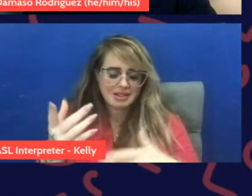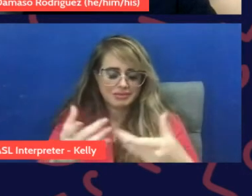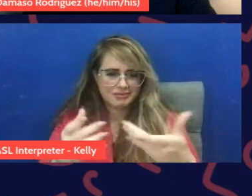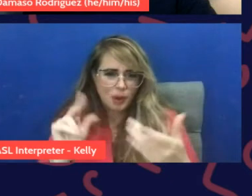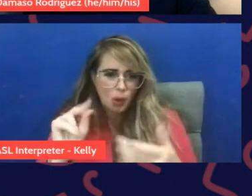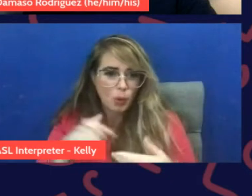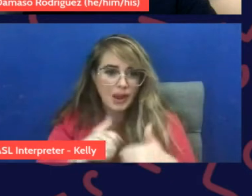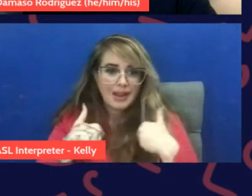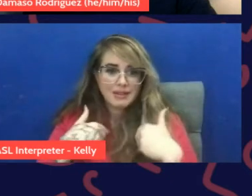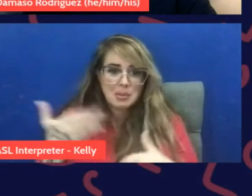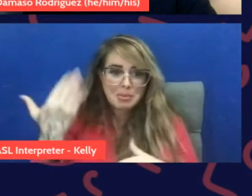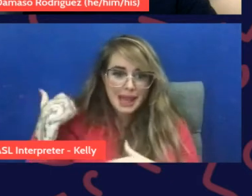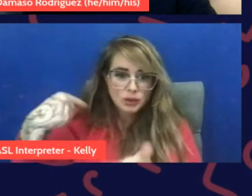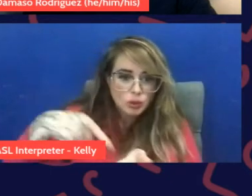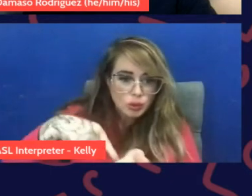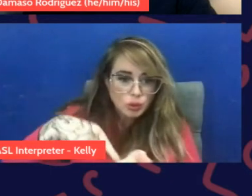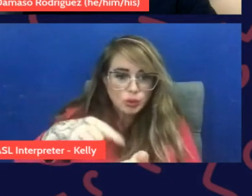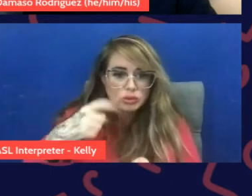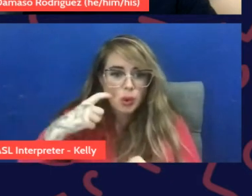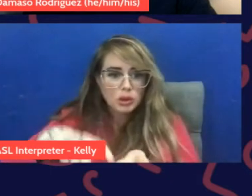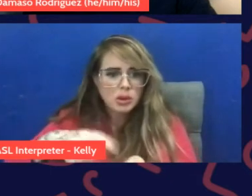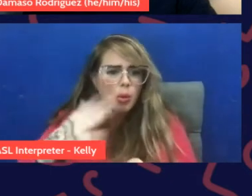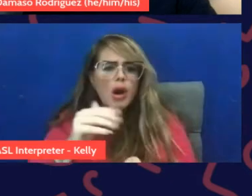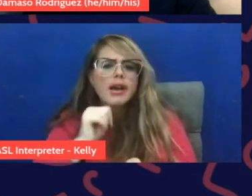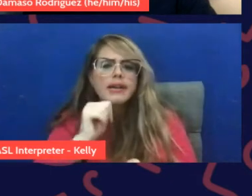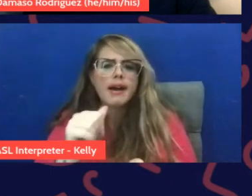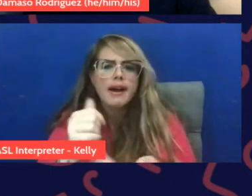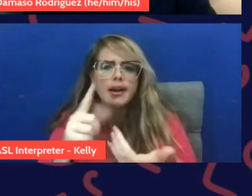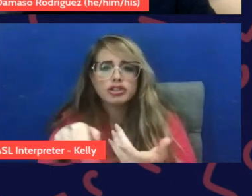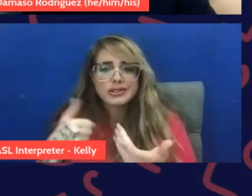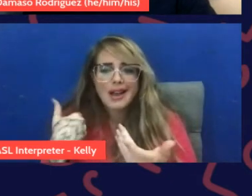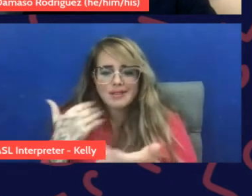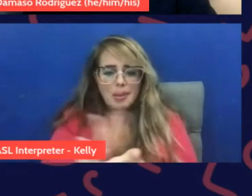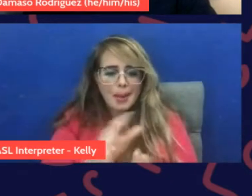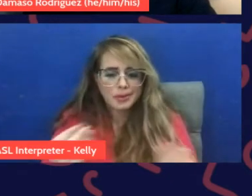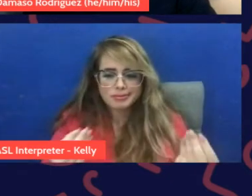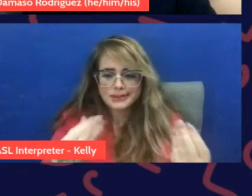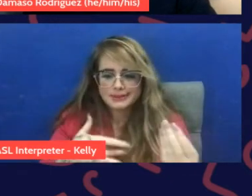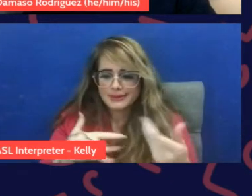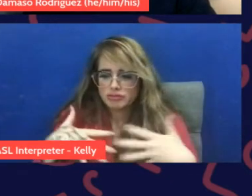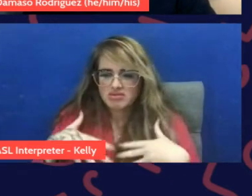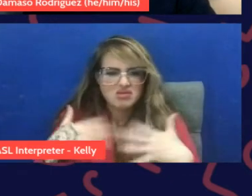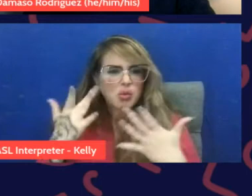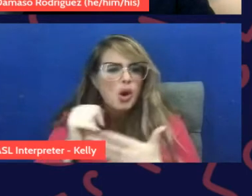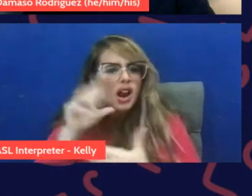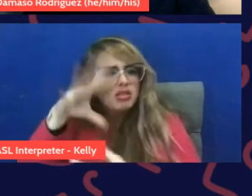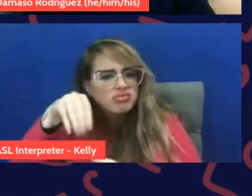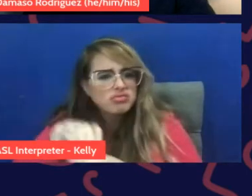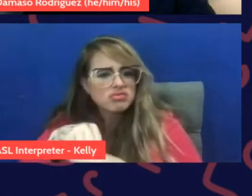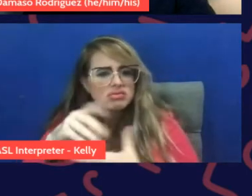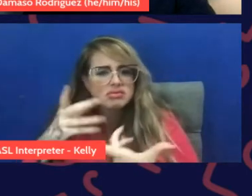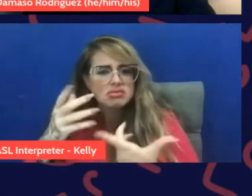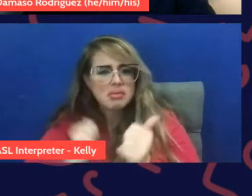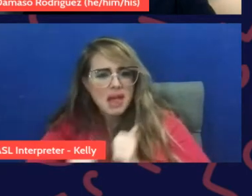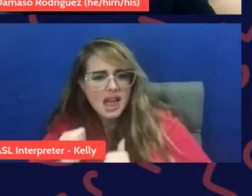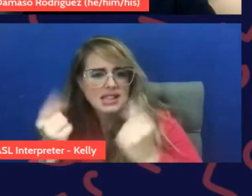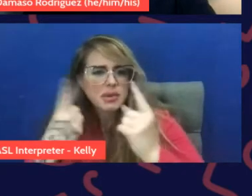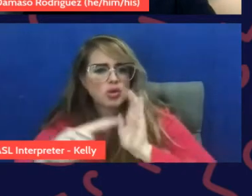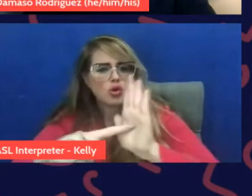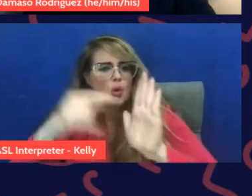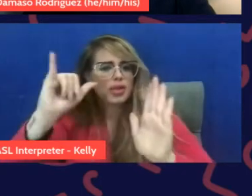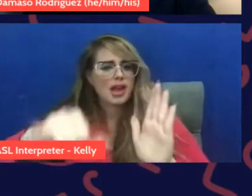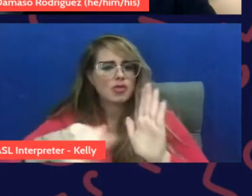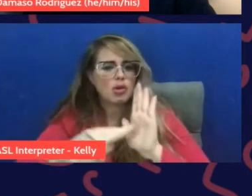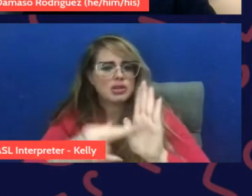bills? Why not instead leave like a play behind, leave some poems behind? And so so in terms of thinking about like a tradition, I really